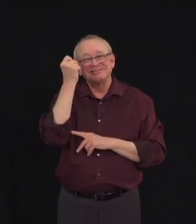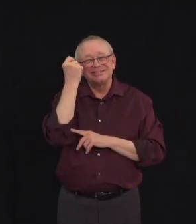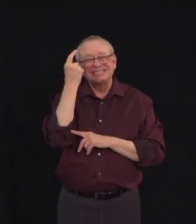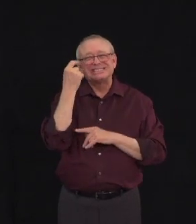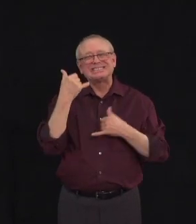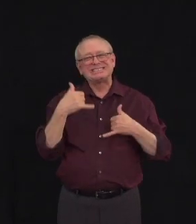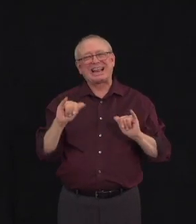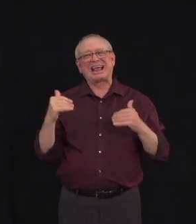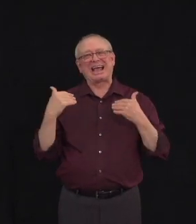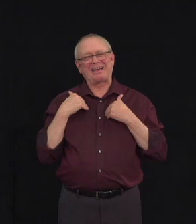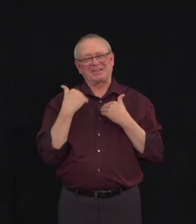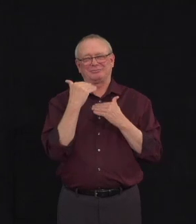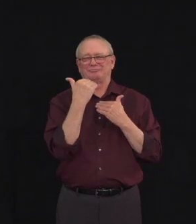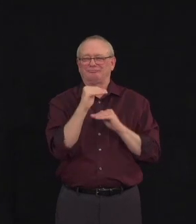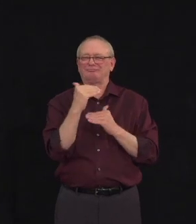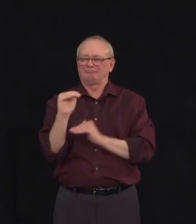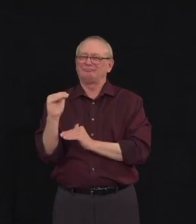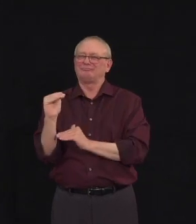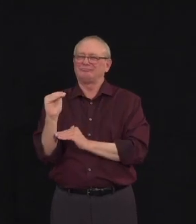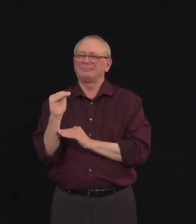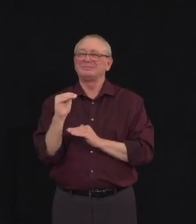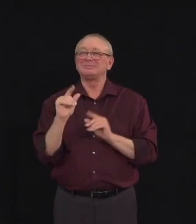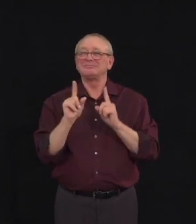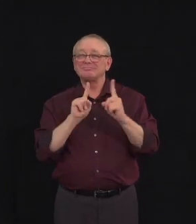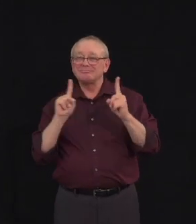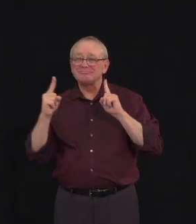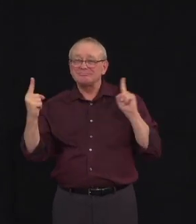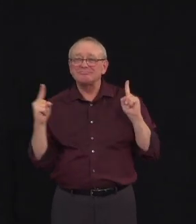in all circumstances, but non-essential travel